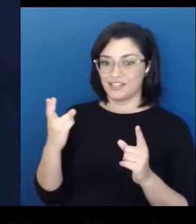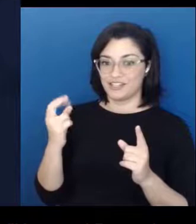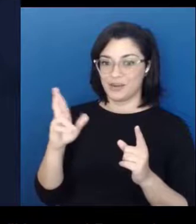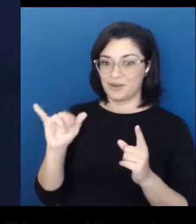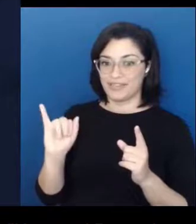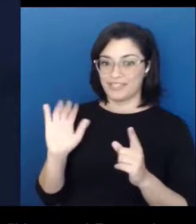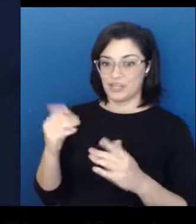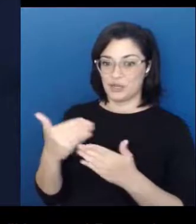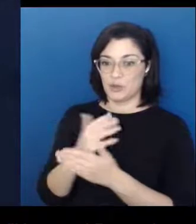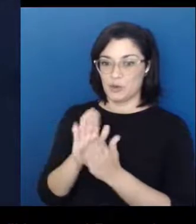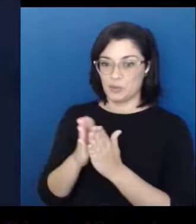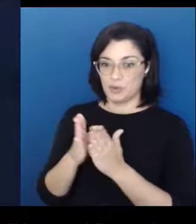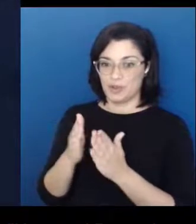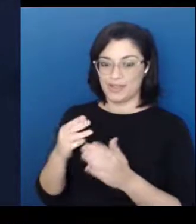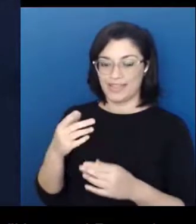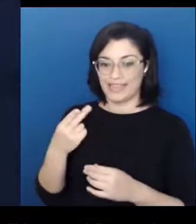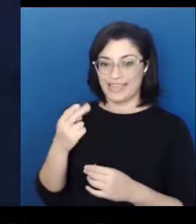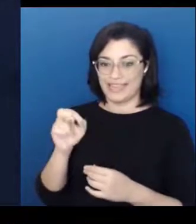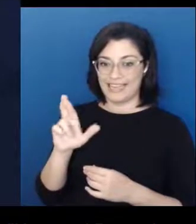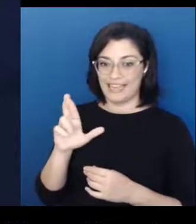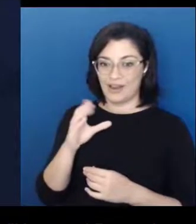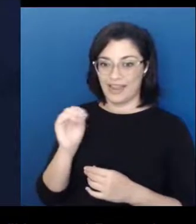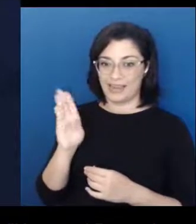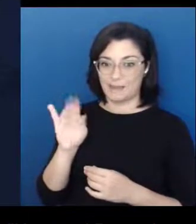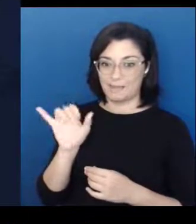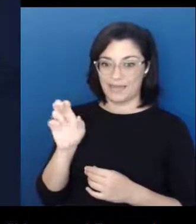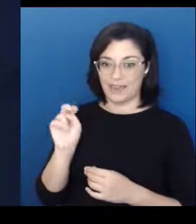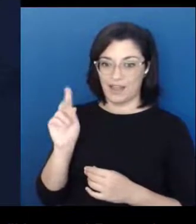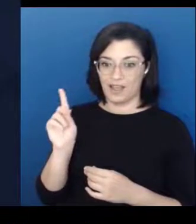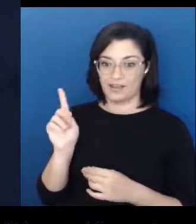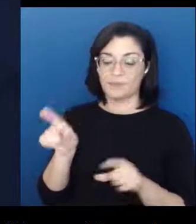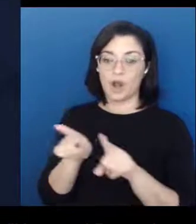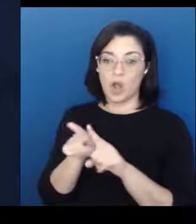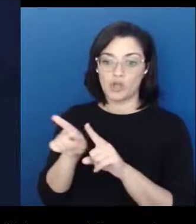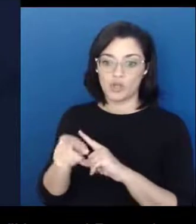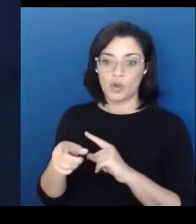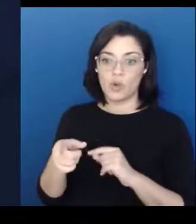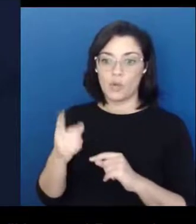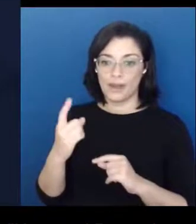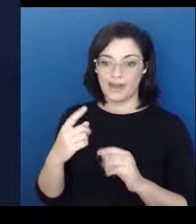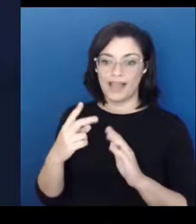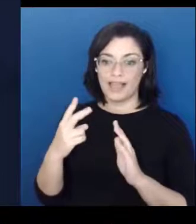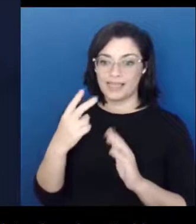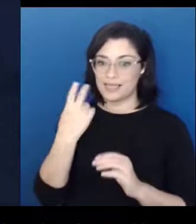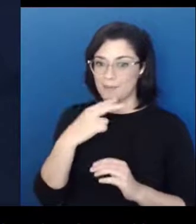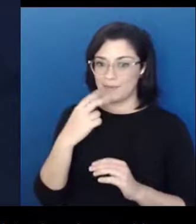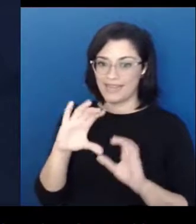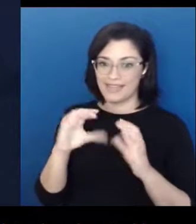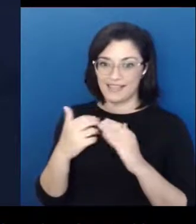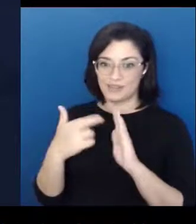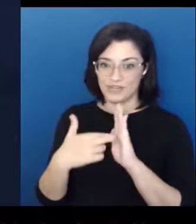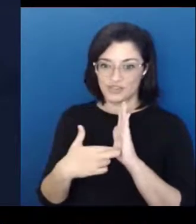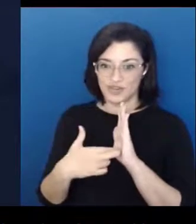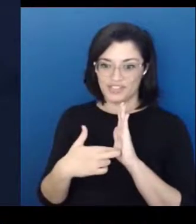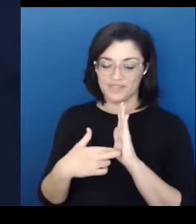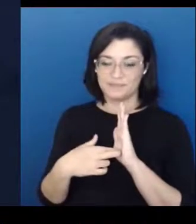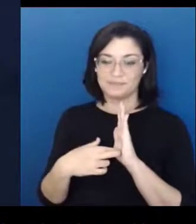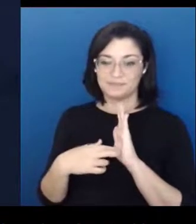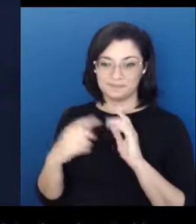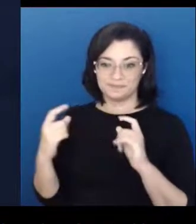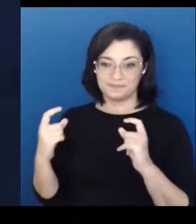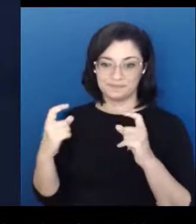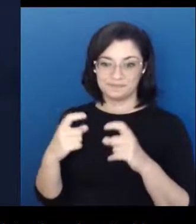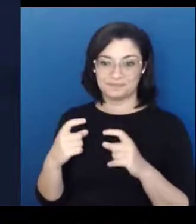class registration donated by Hearing Loss Live. Combined, this prize is worth almost $70. Thank